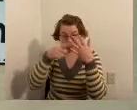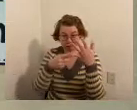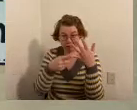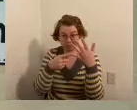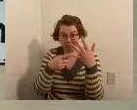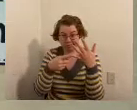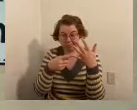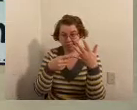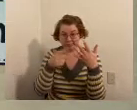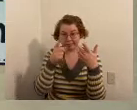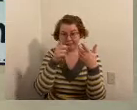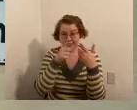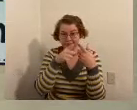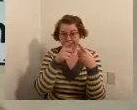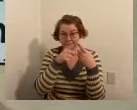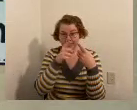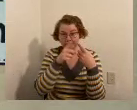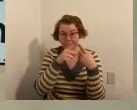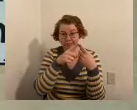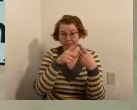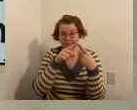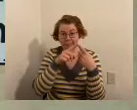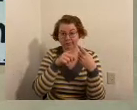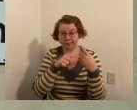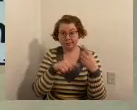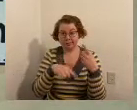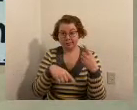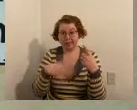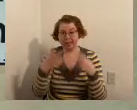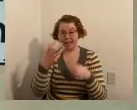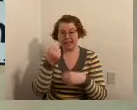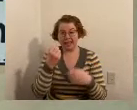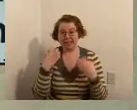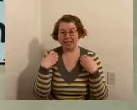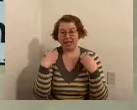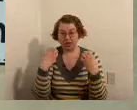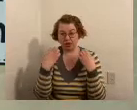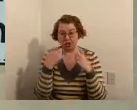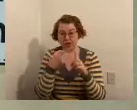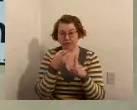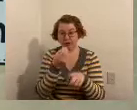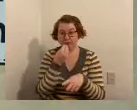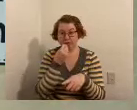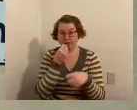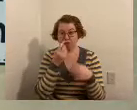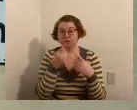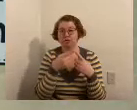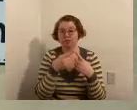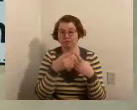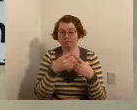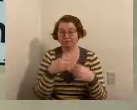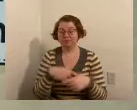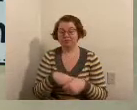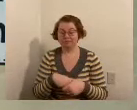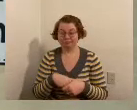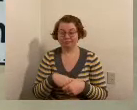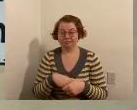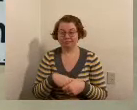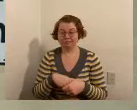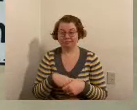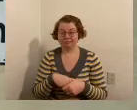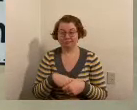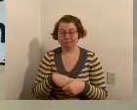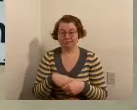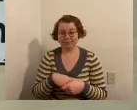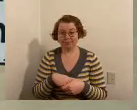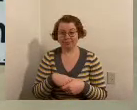thing does 5 things. It gets energy from food.